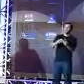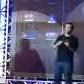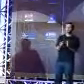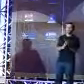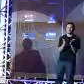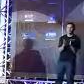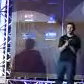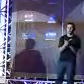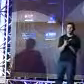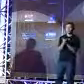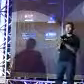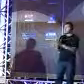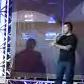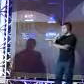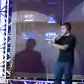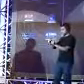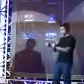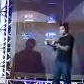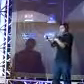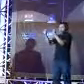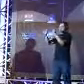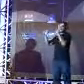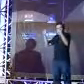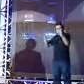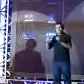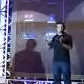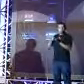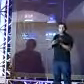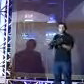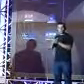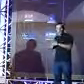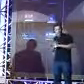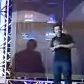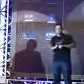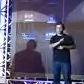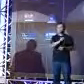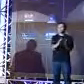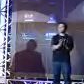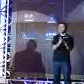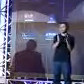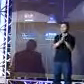So the fundamental question one wants to ask is, who needs democracy?